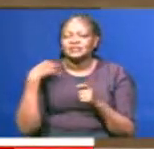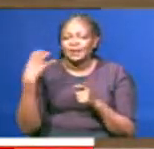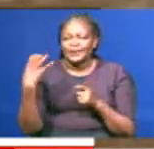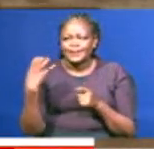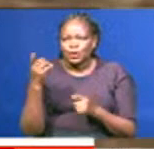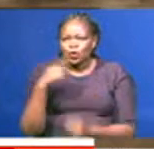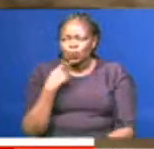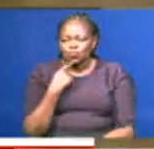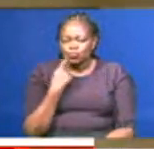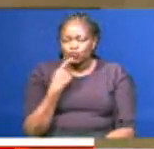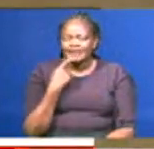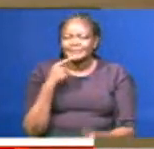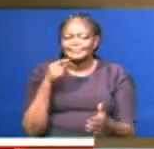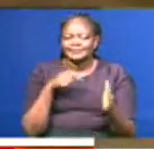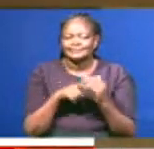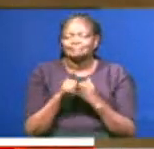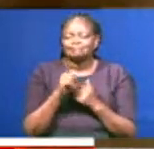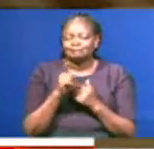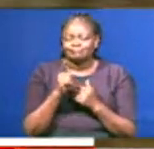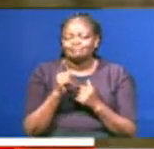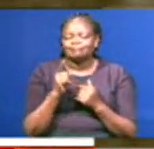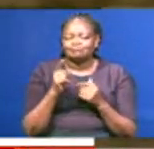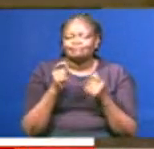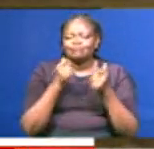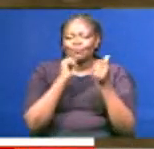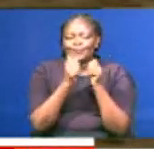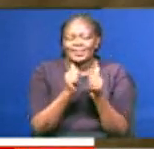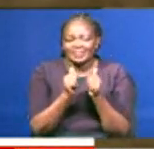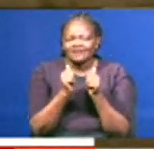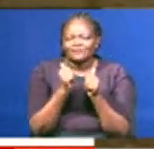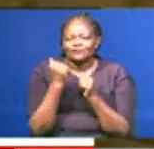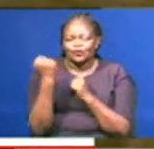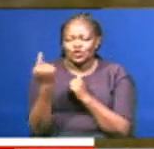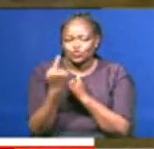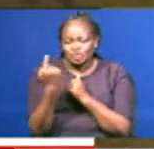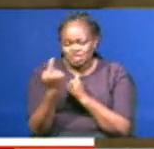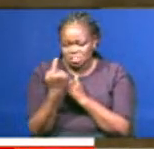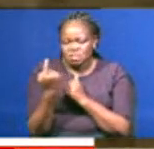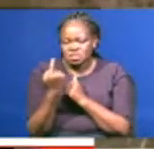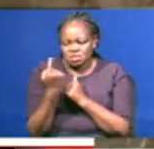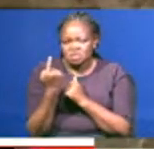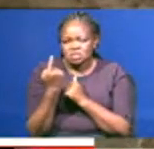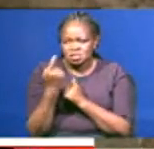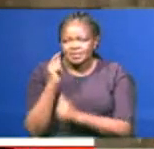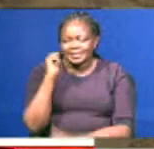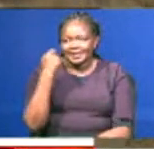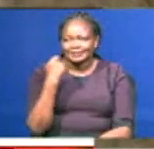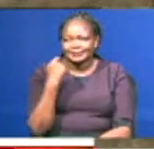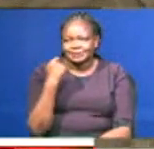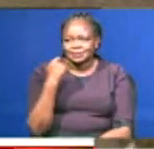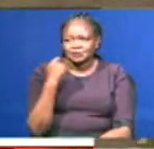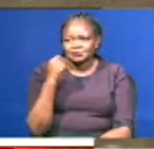has entered a Ford Fiesta Rally 4, the only one of its kind on Kenyan soil.